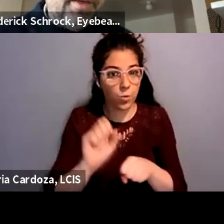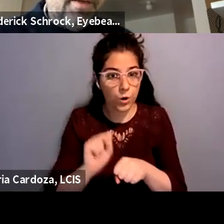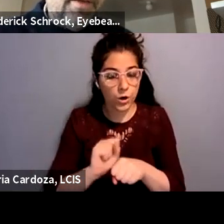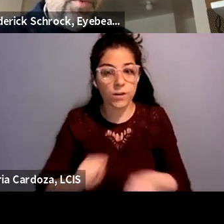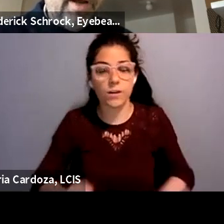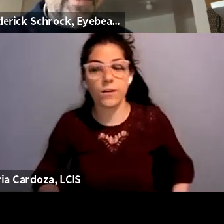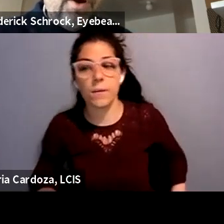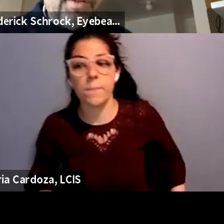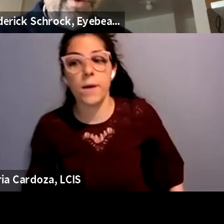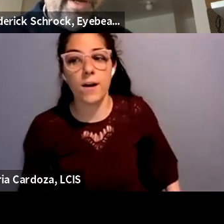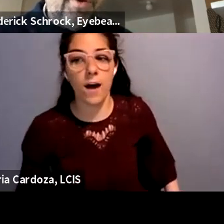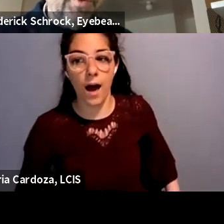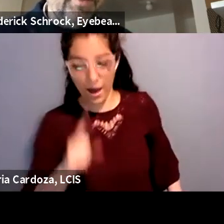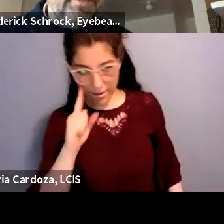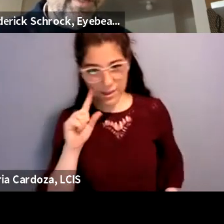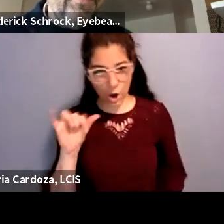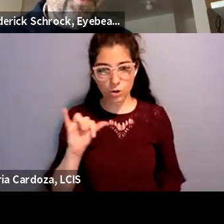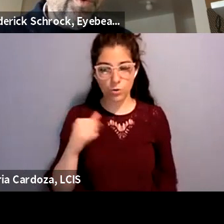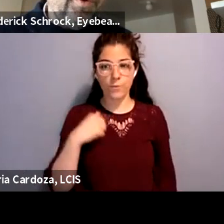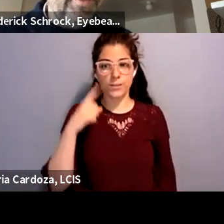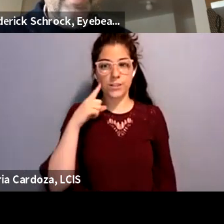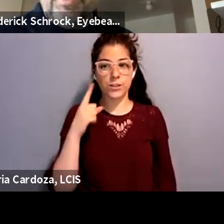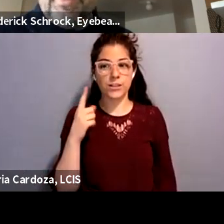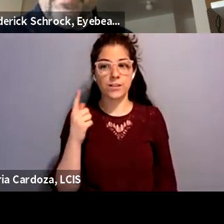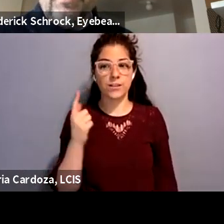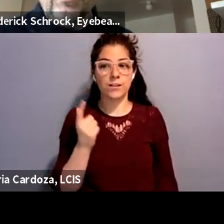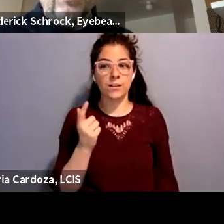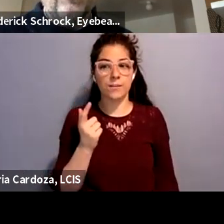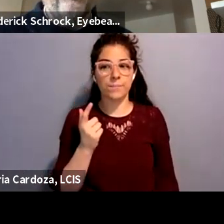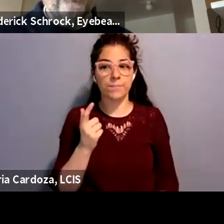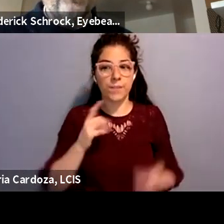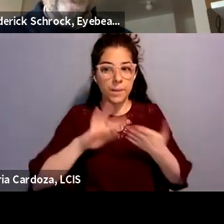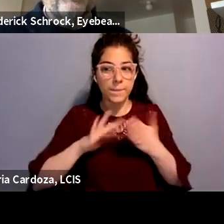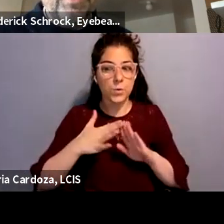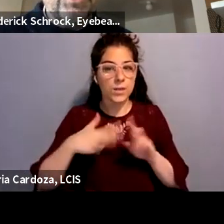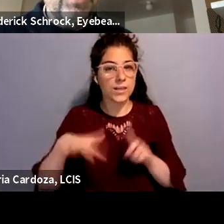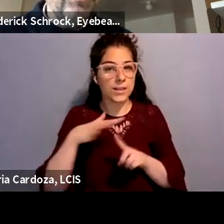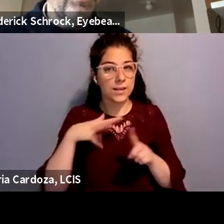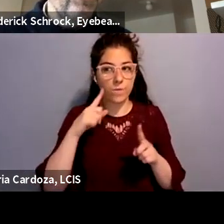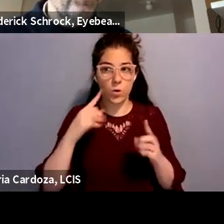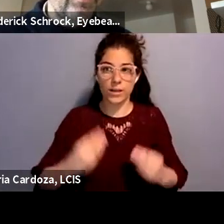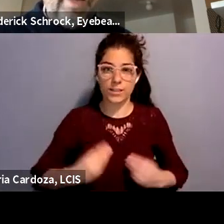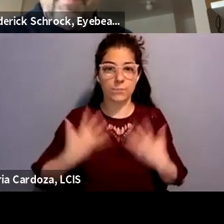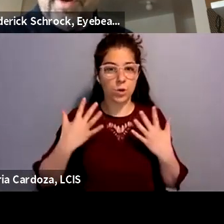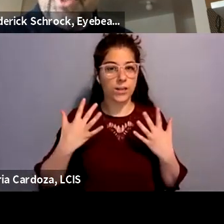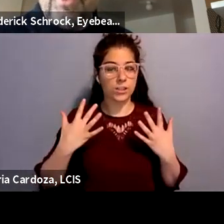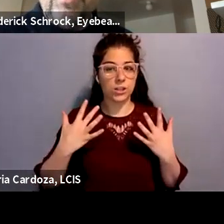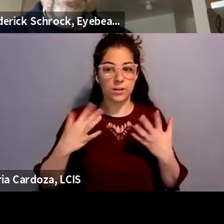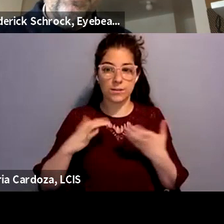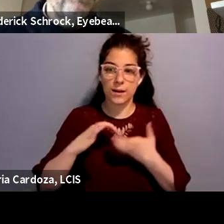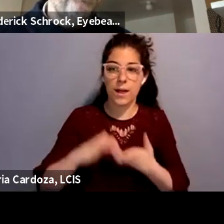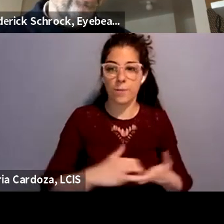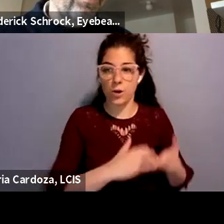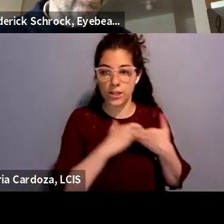I think what I was also hearing was the need for community, for inspiration, for